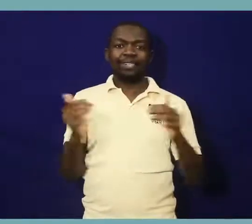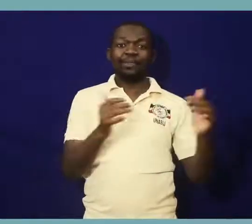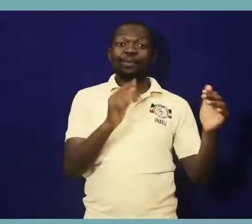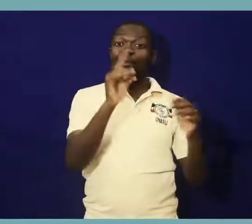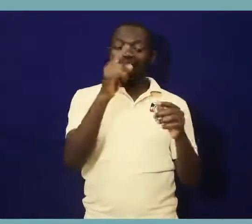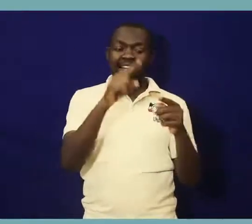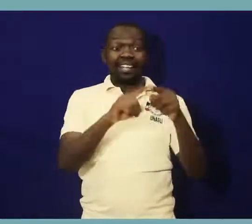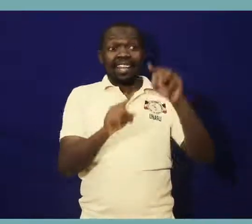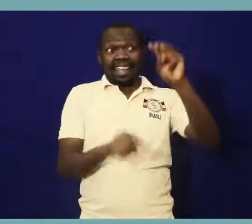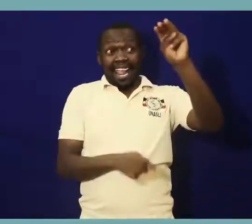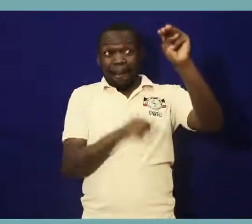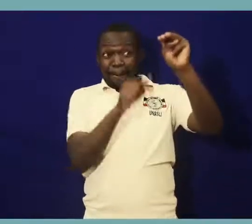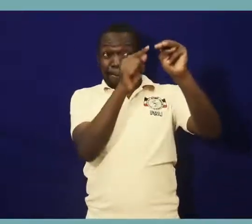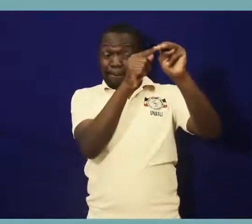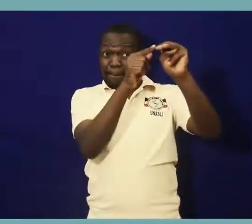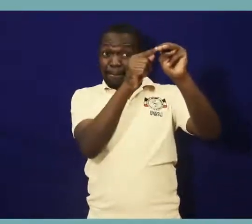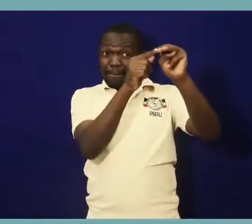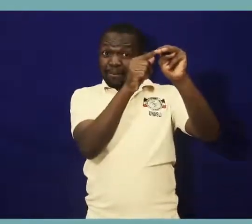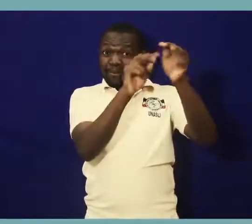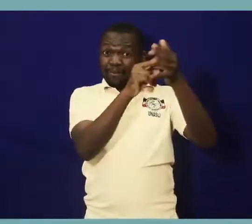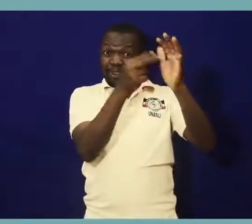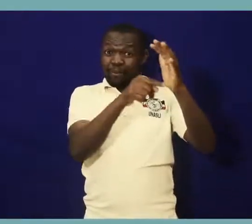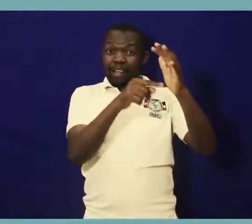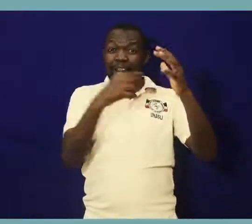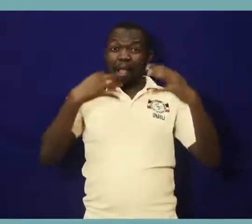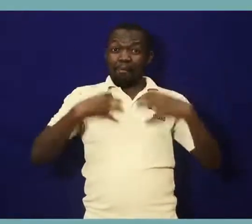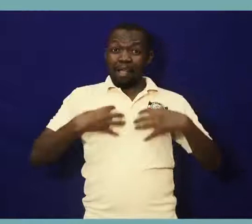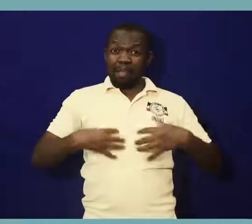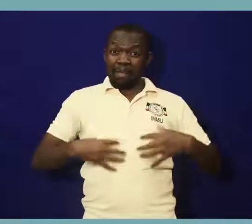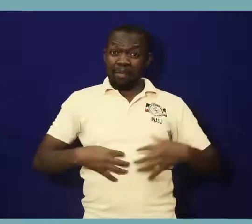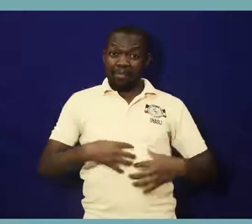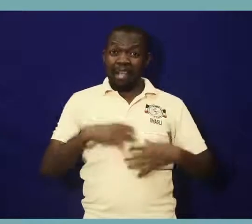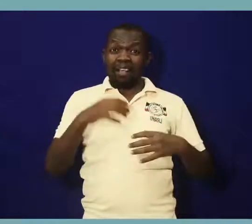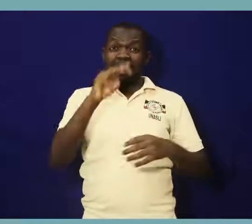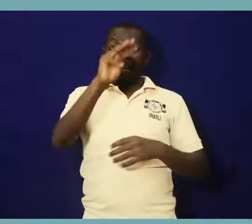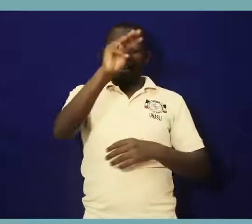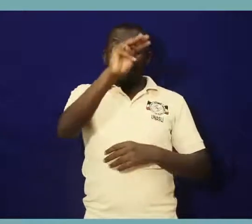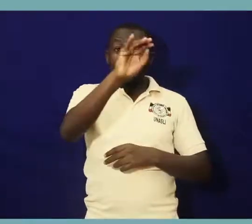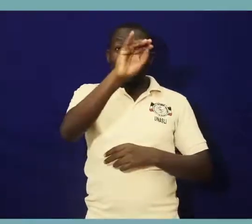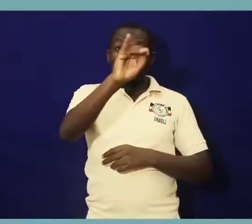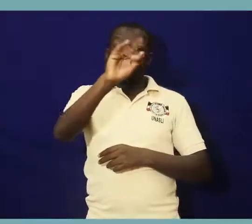M is for militarism.